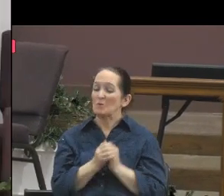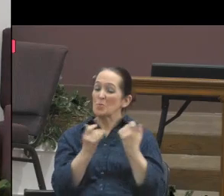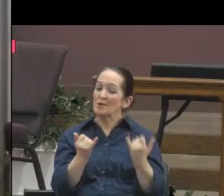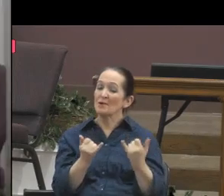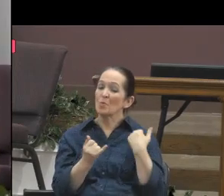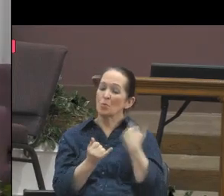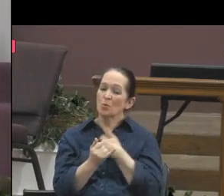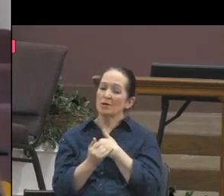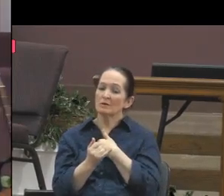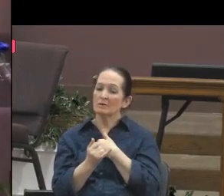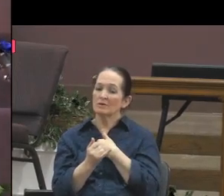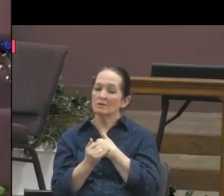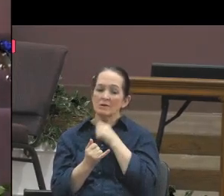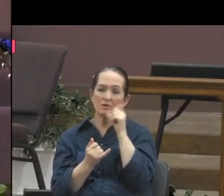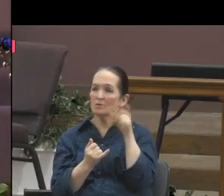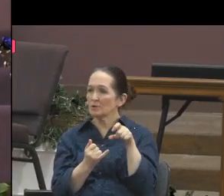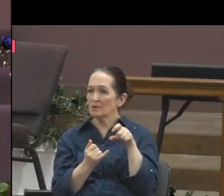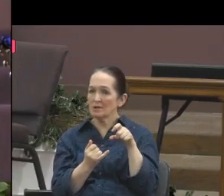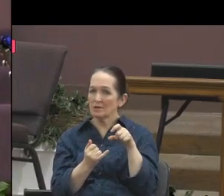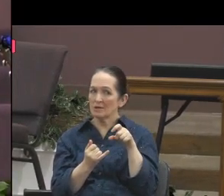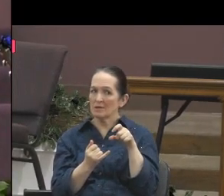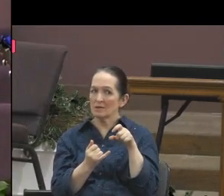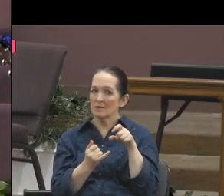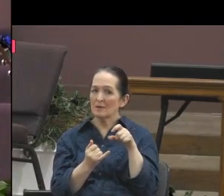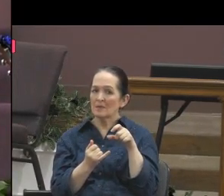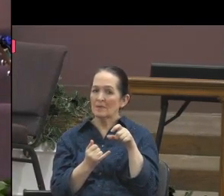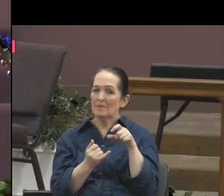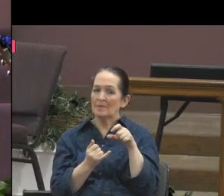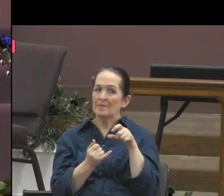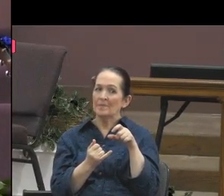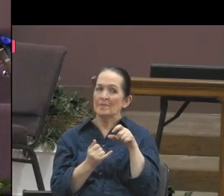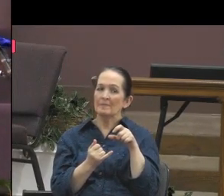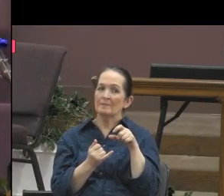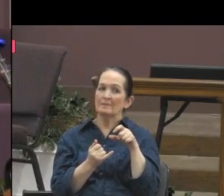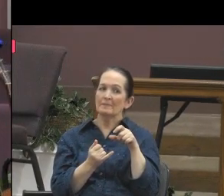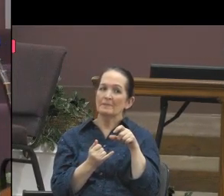Right now, we don't need